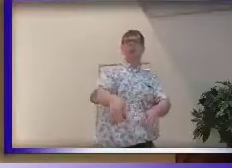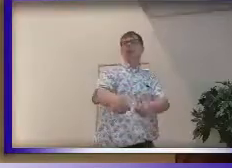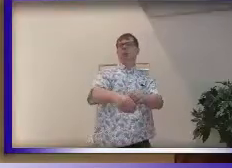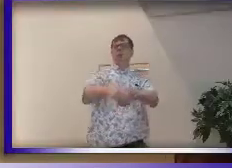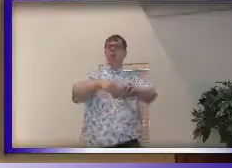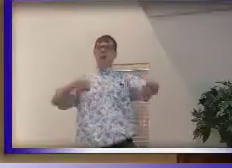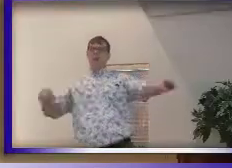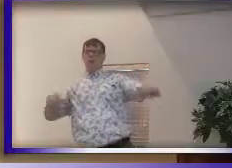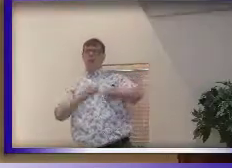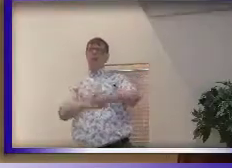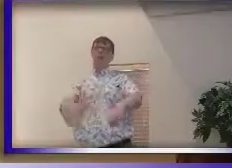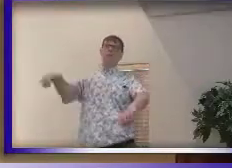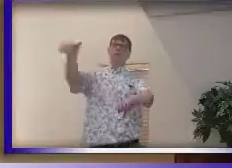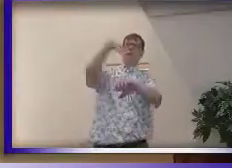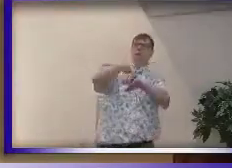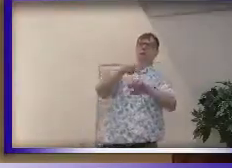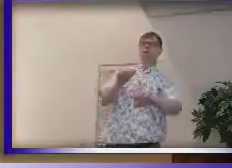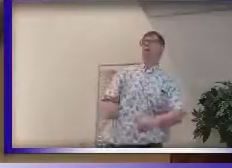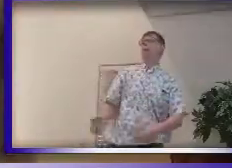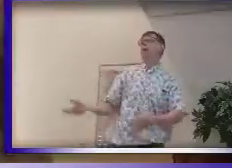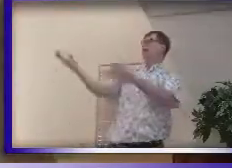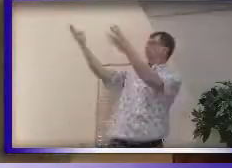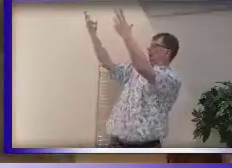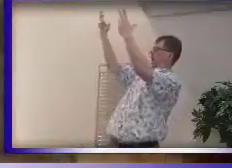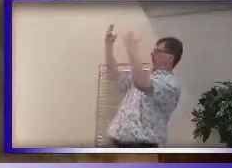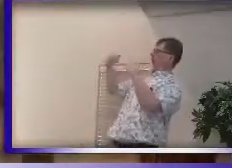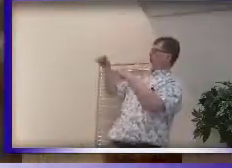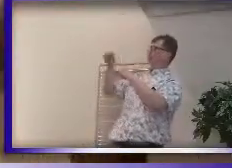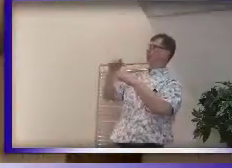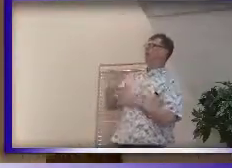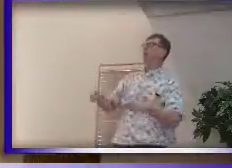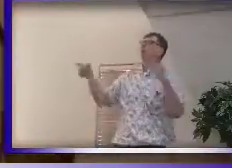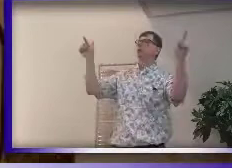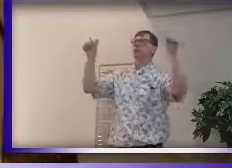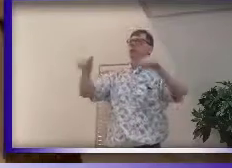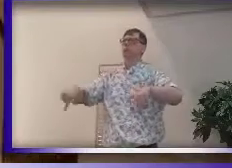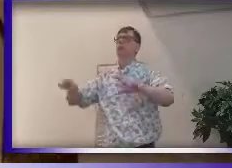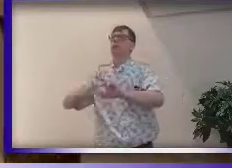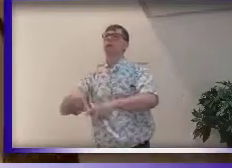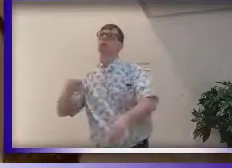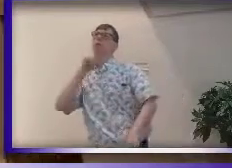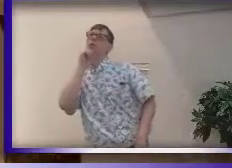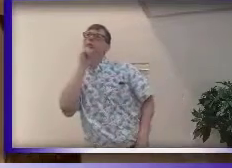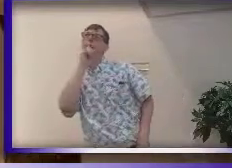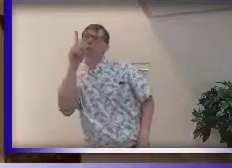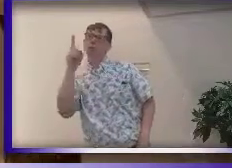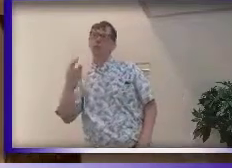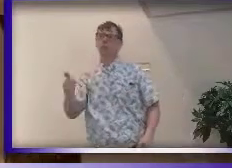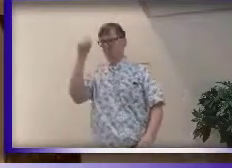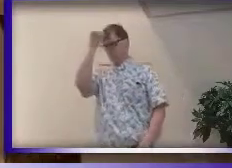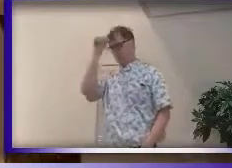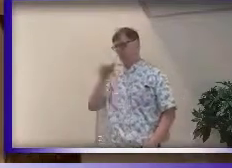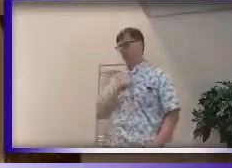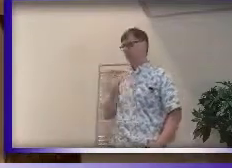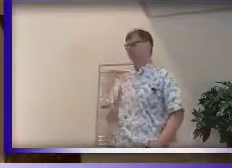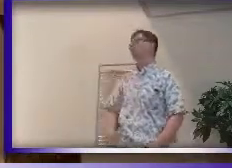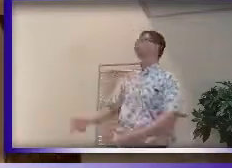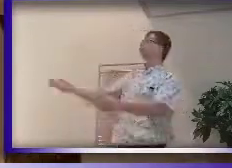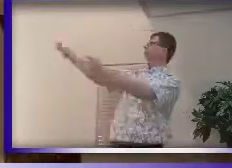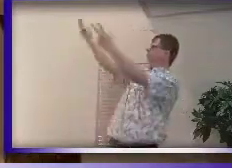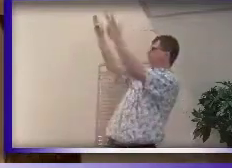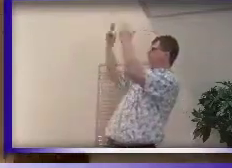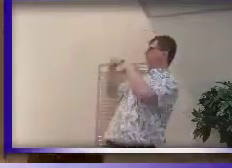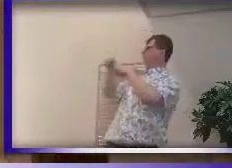on if you come here on Saturday, you'll have a lovely quiet meditation. If you come here on Sunday, there's a great service that goes